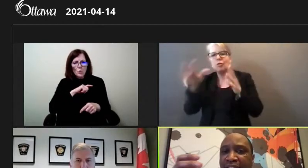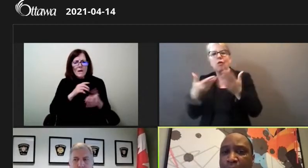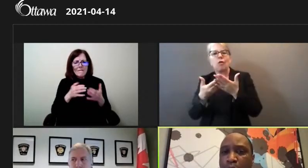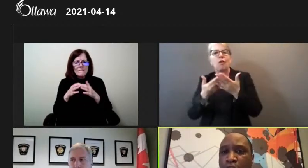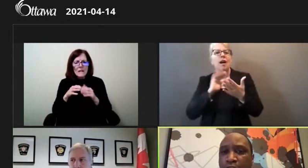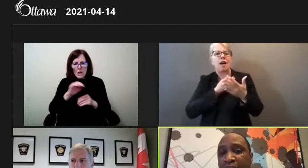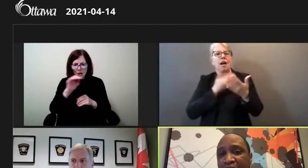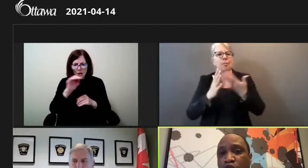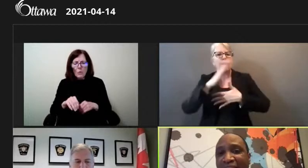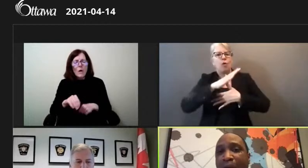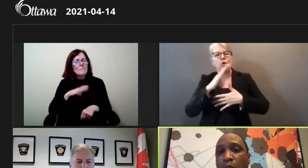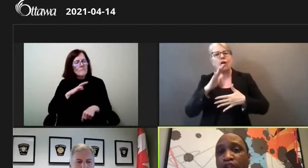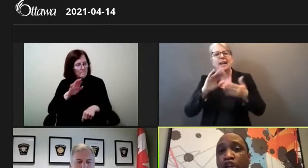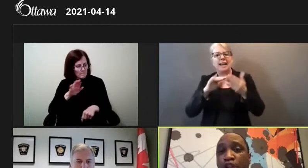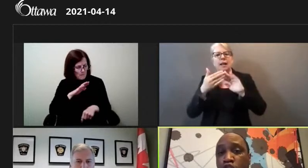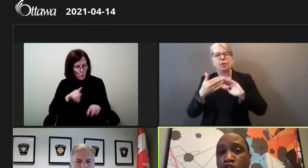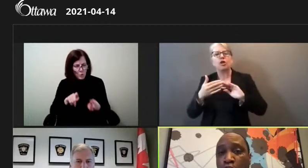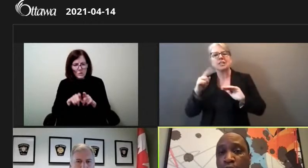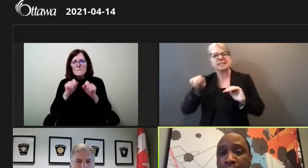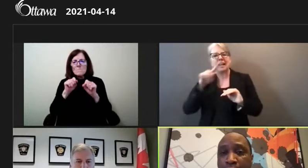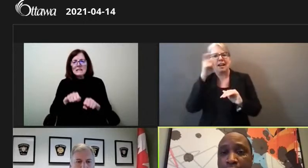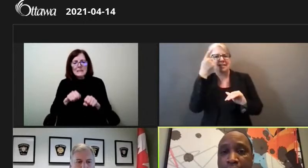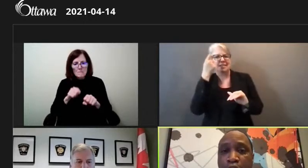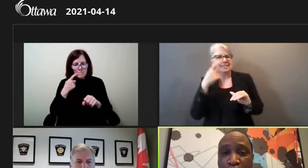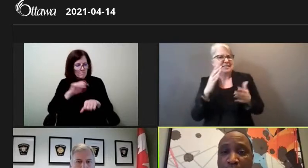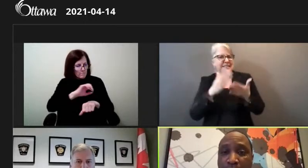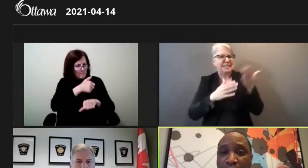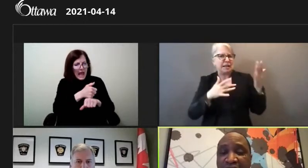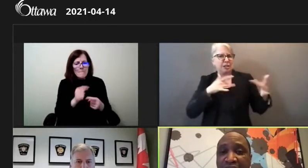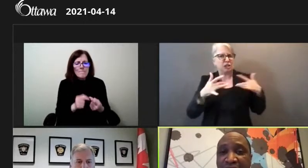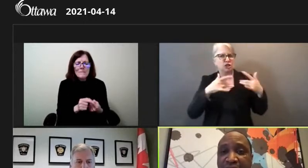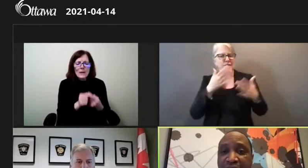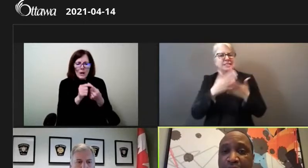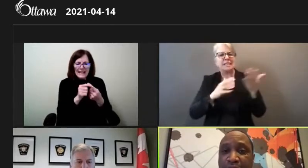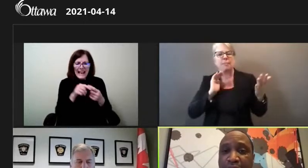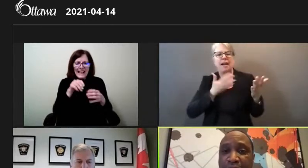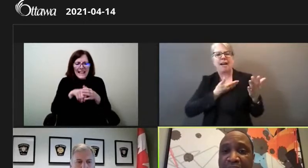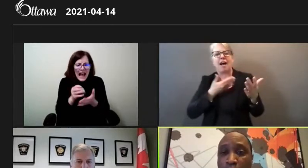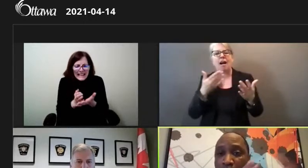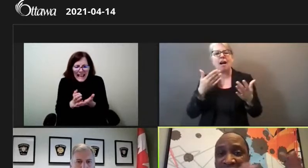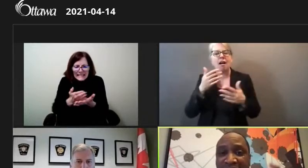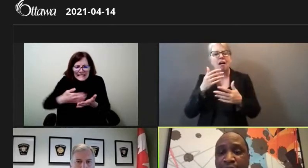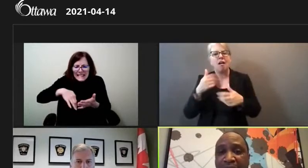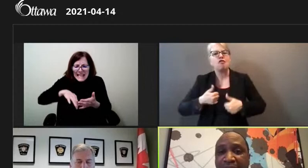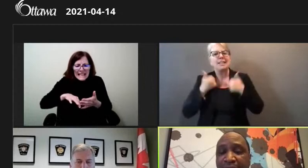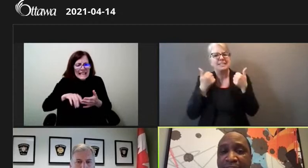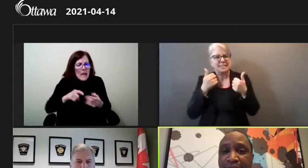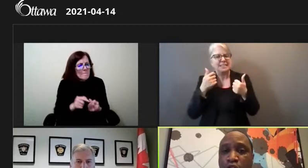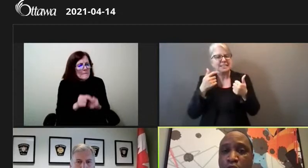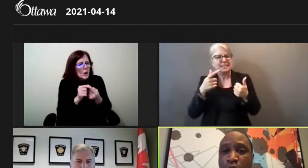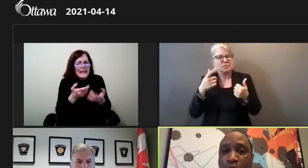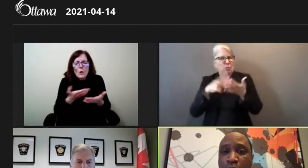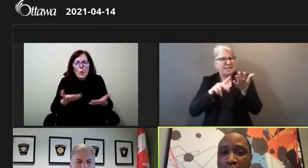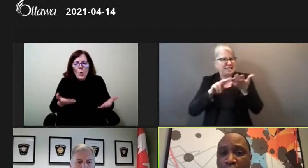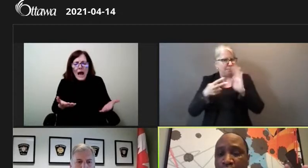priority neighborhoods, because I know that was a concern for some of my residents, that what does this mean? And